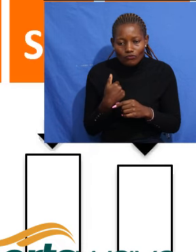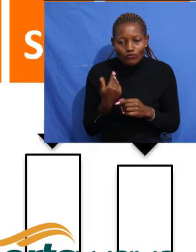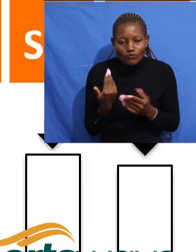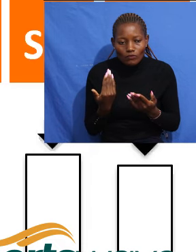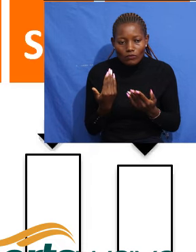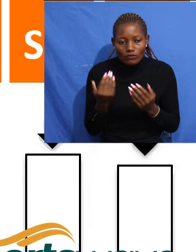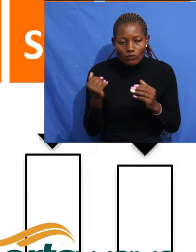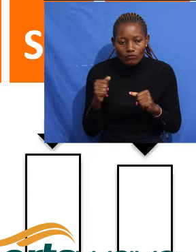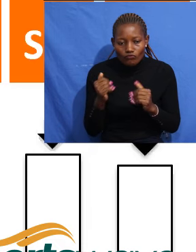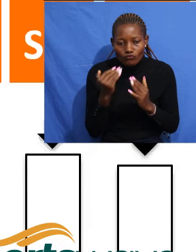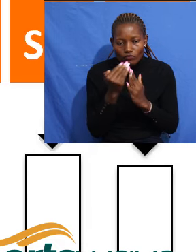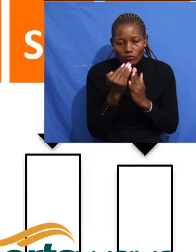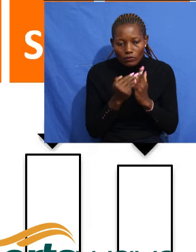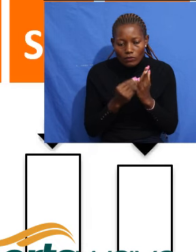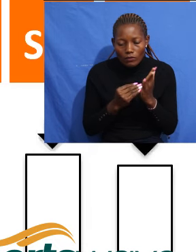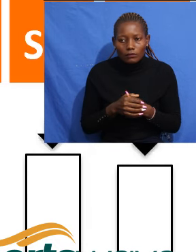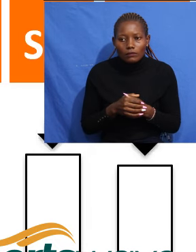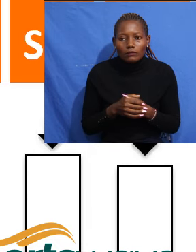like this,